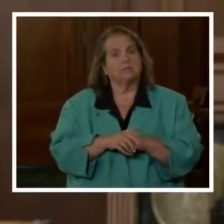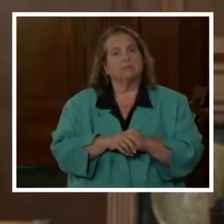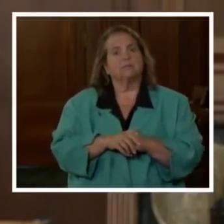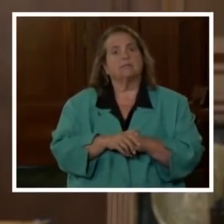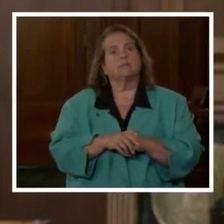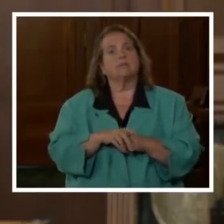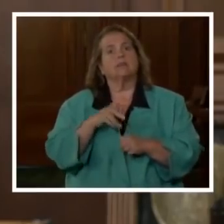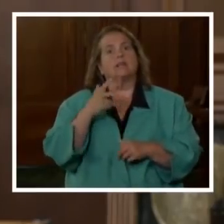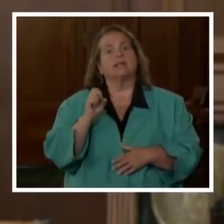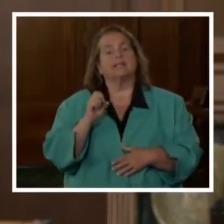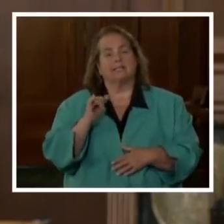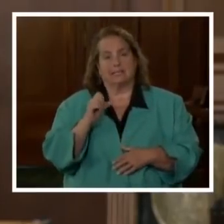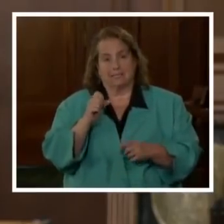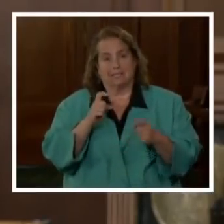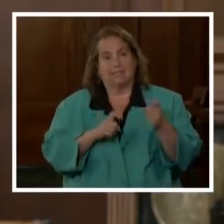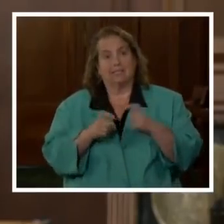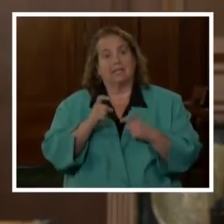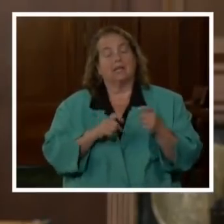he's dealing